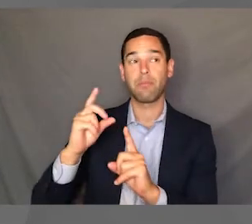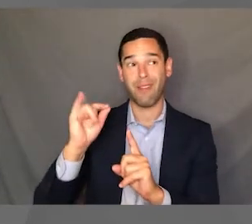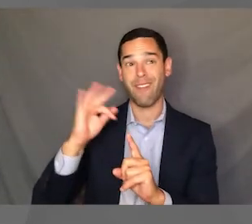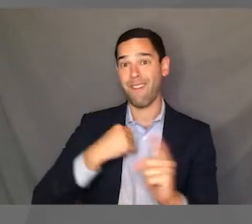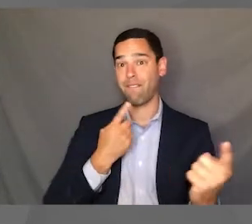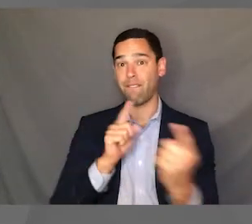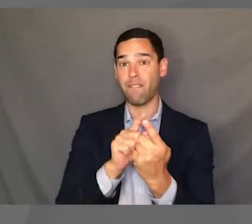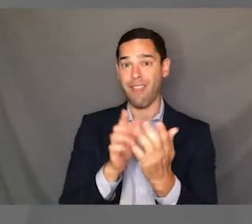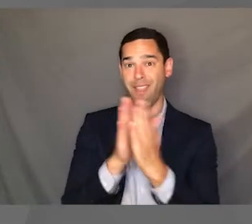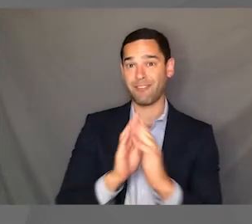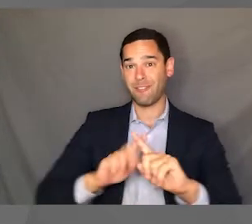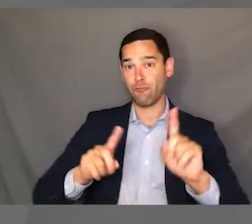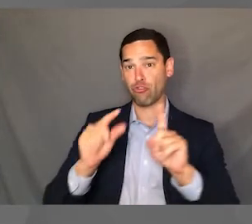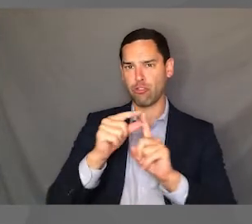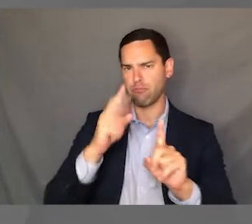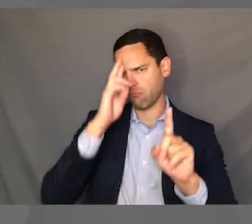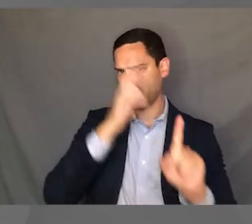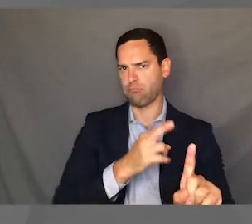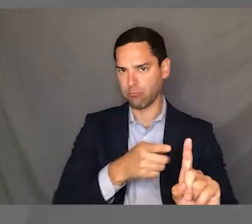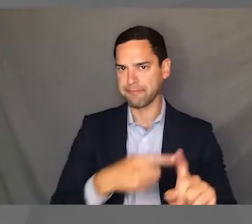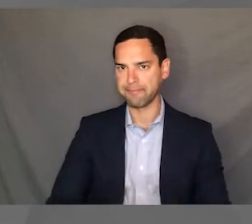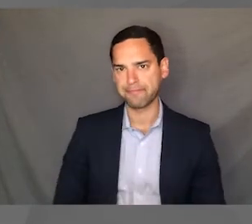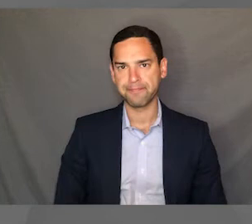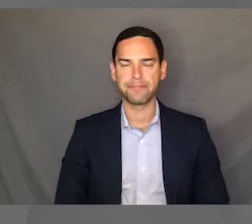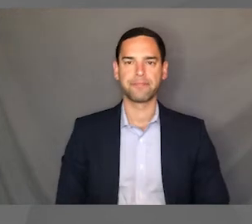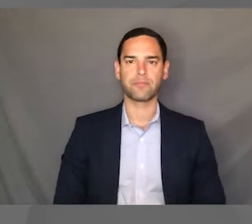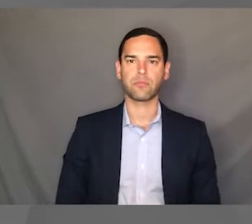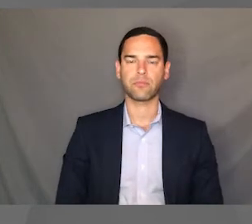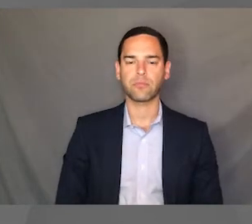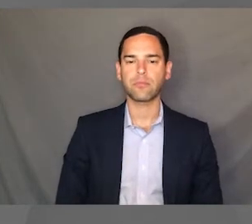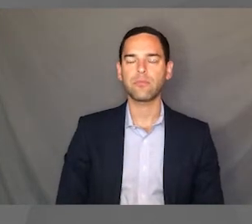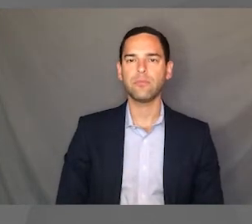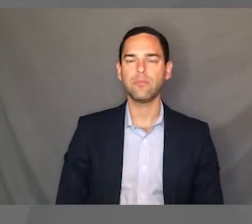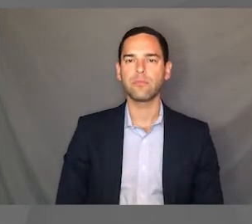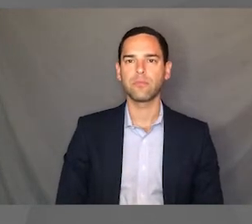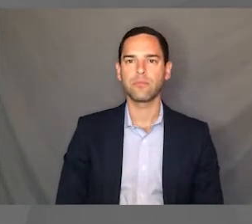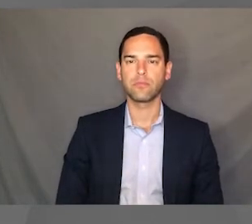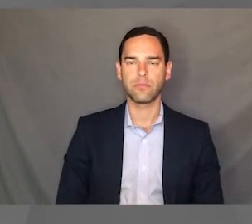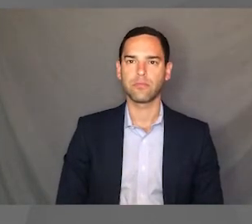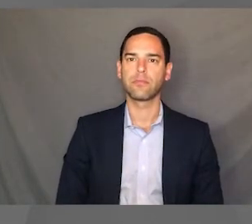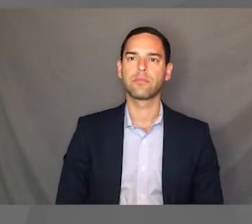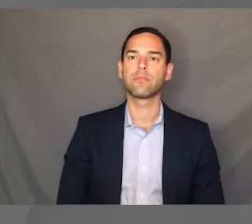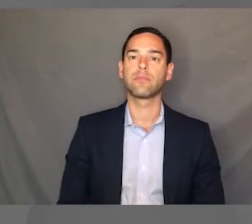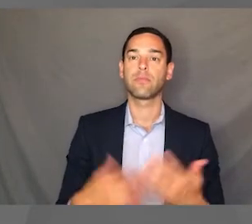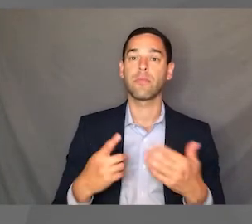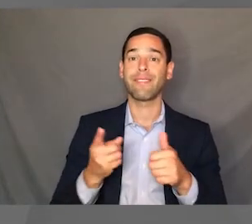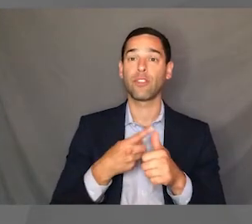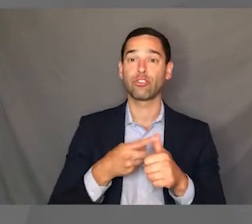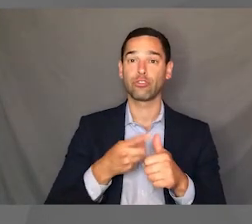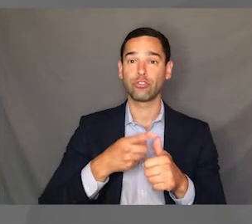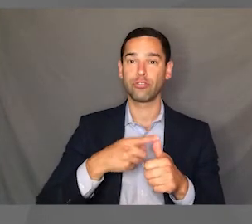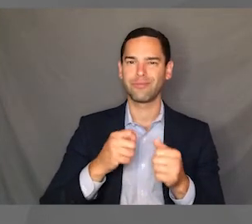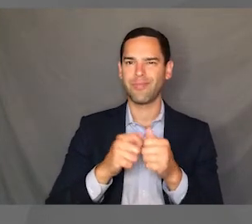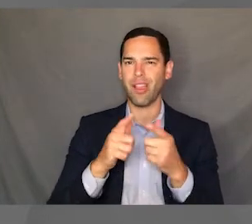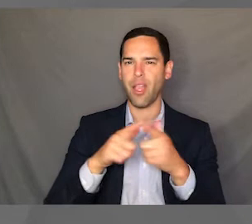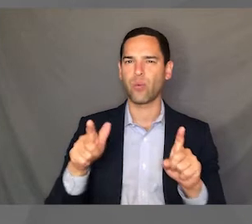to utilize when it comes to them. All right. So one of the first things we start out with language when it comes to person who